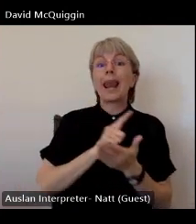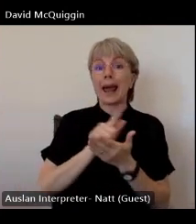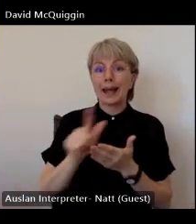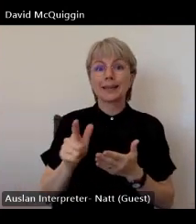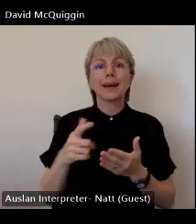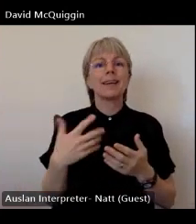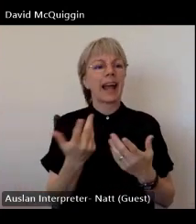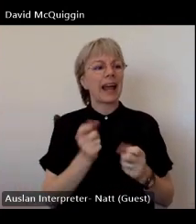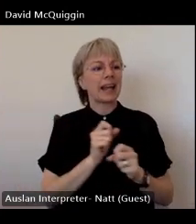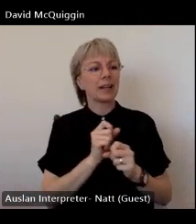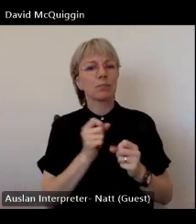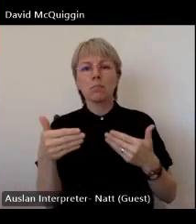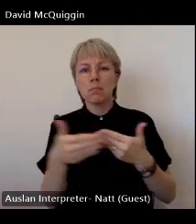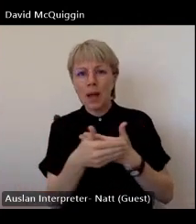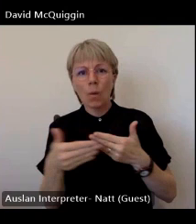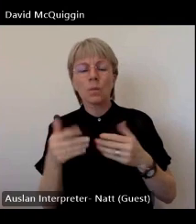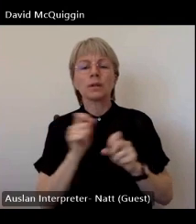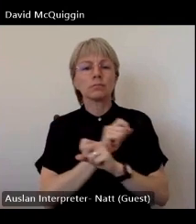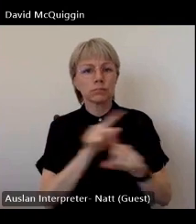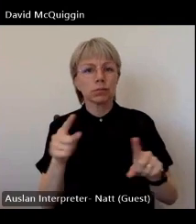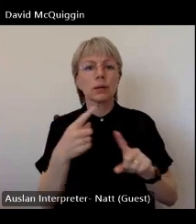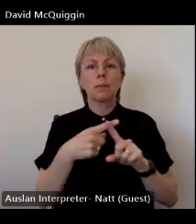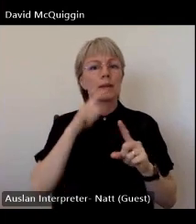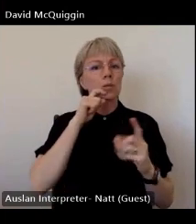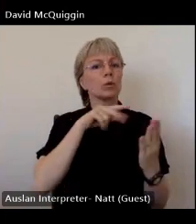out and that's being displayed.